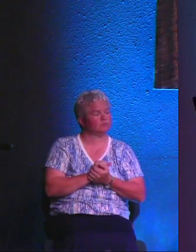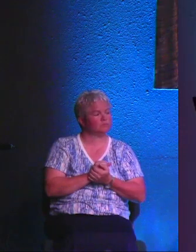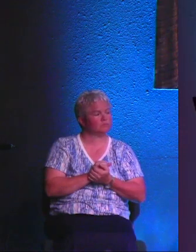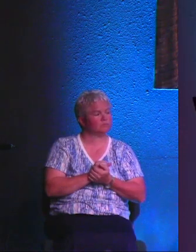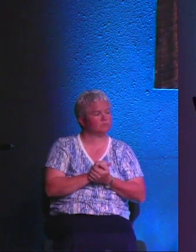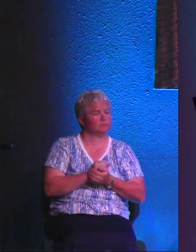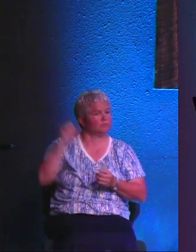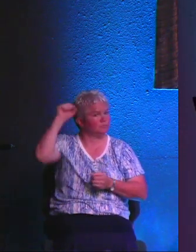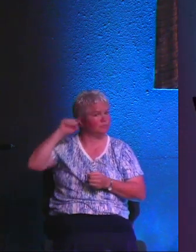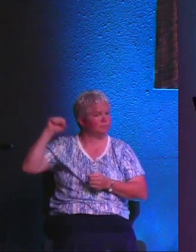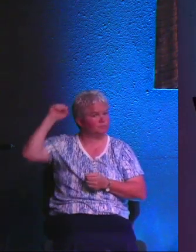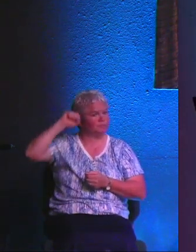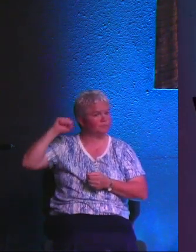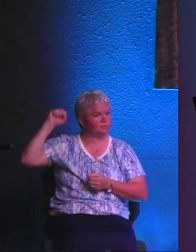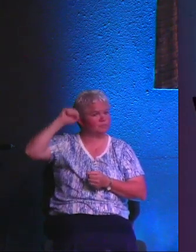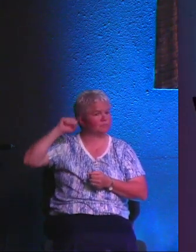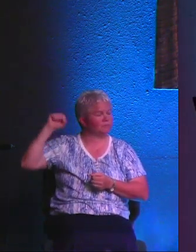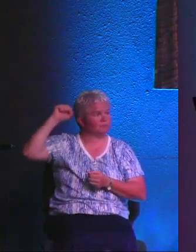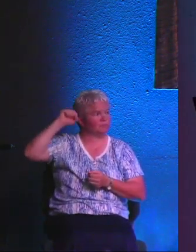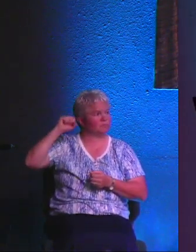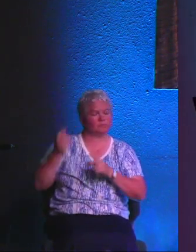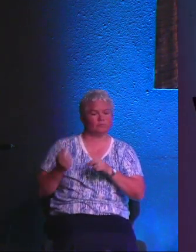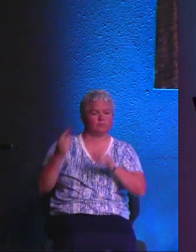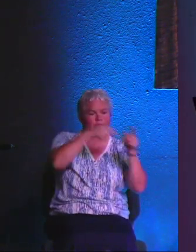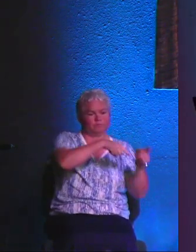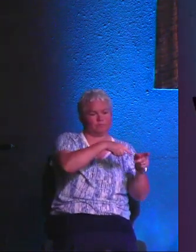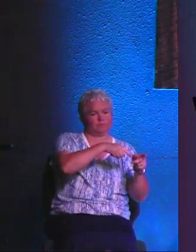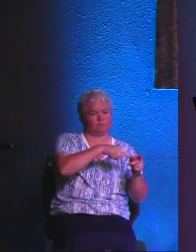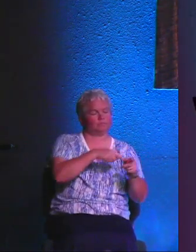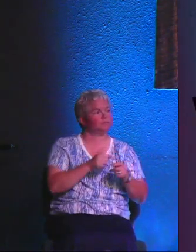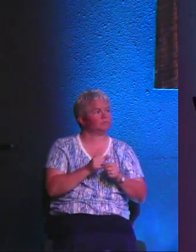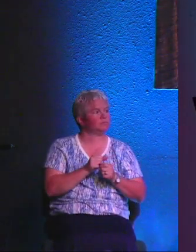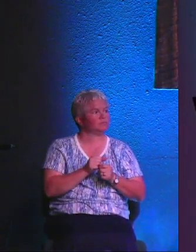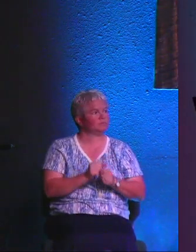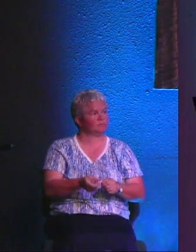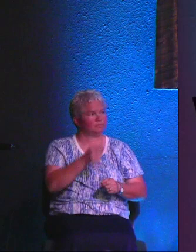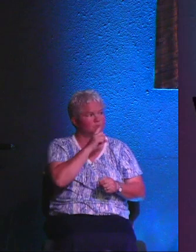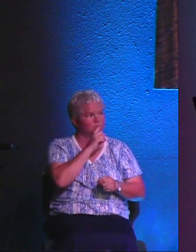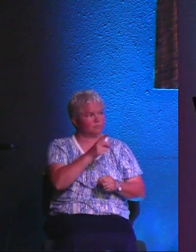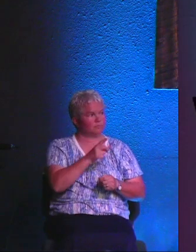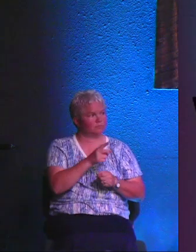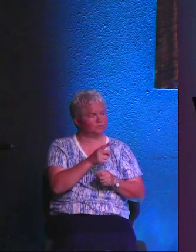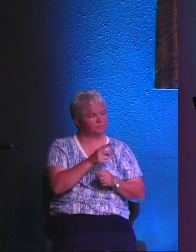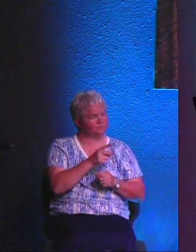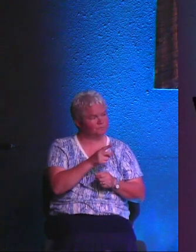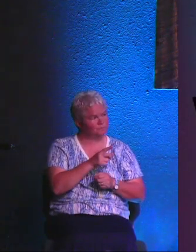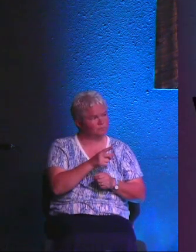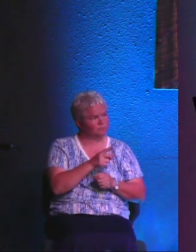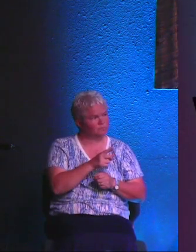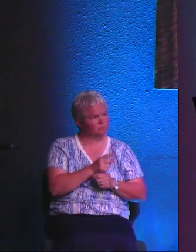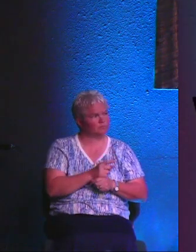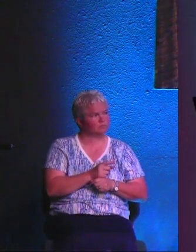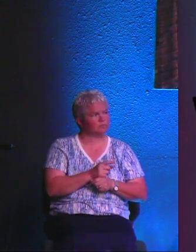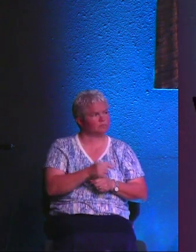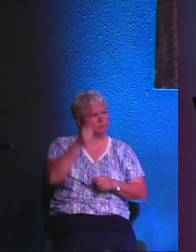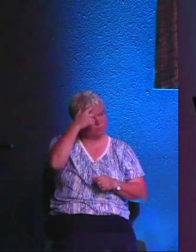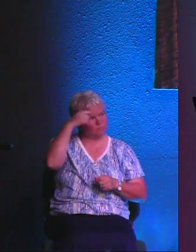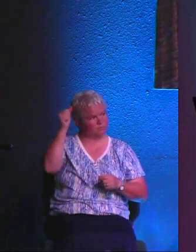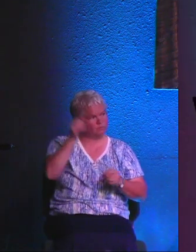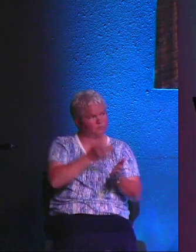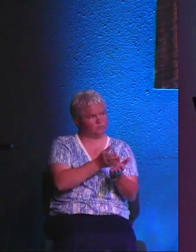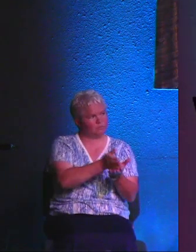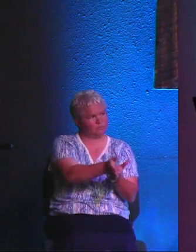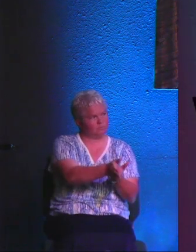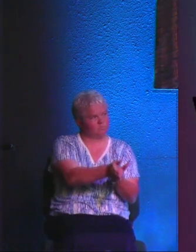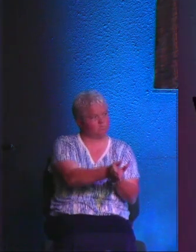So there's a video that comes next, but I think I'm going to skip it, so don't worry about that. We'll just talk about it. Because